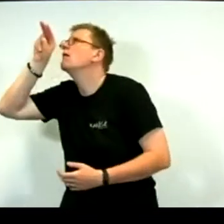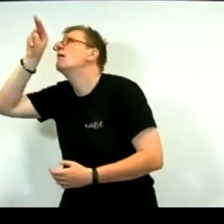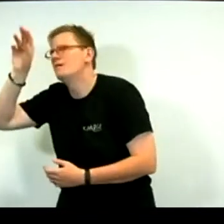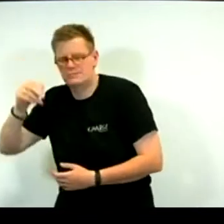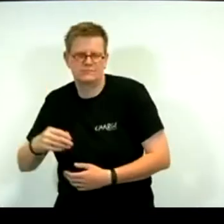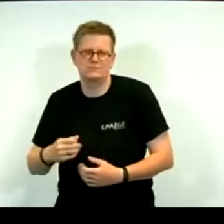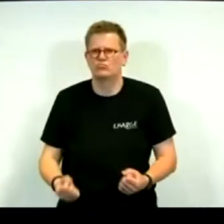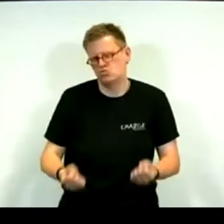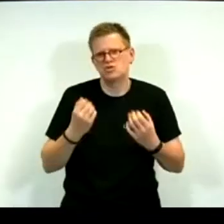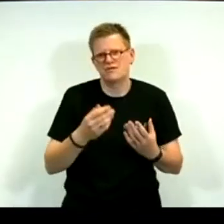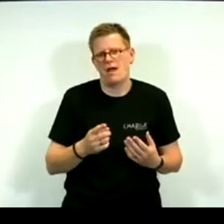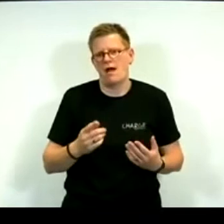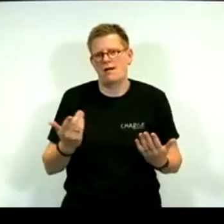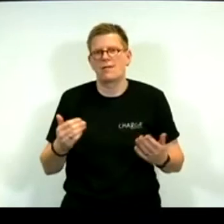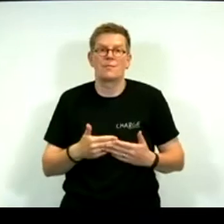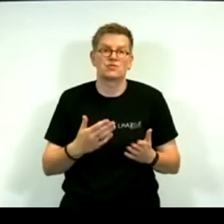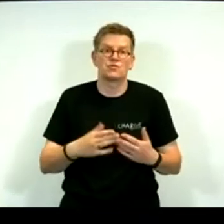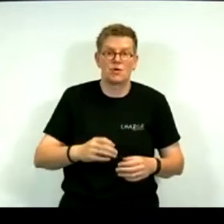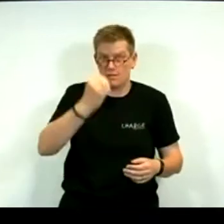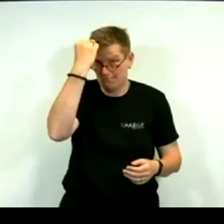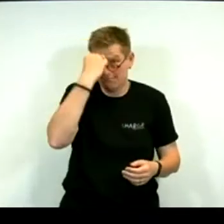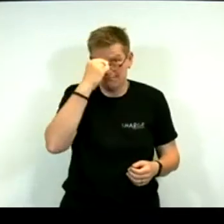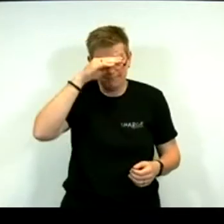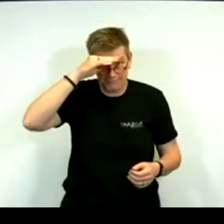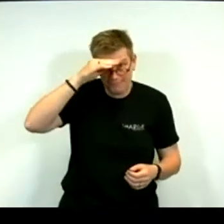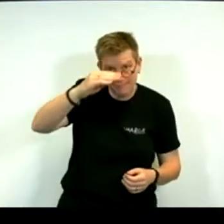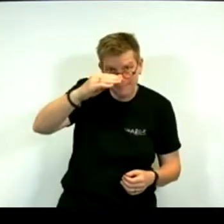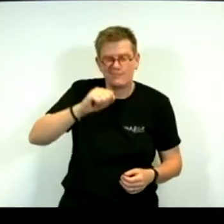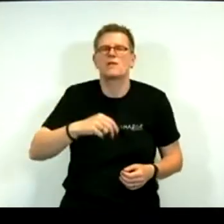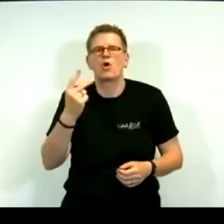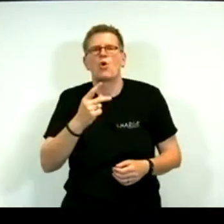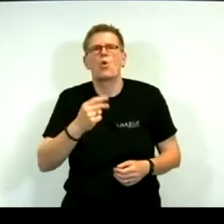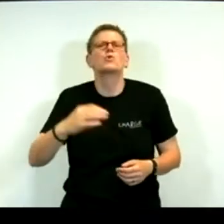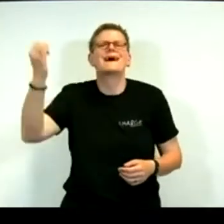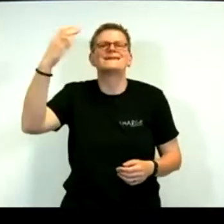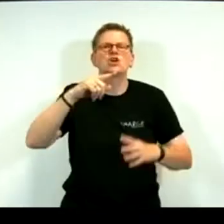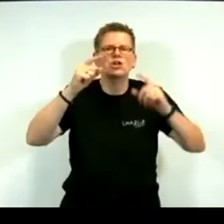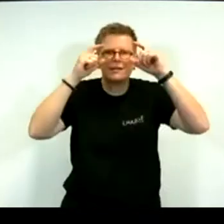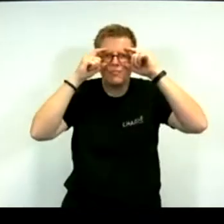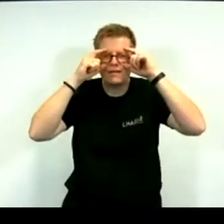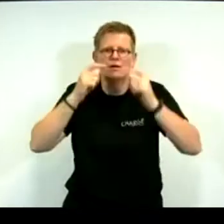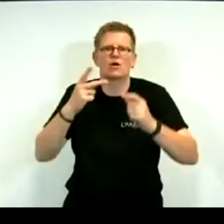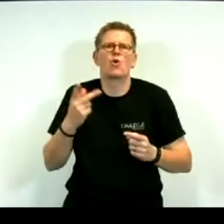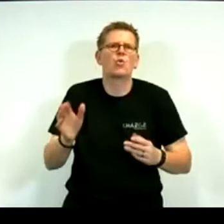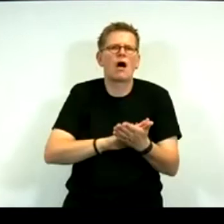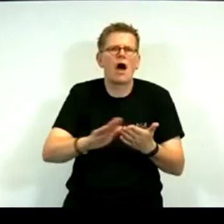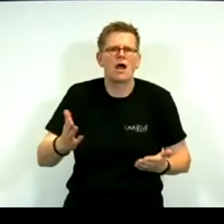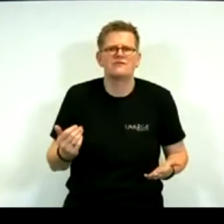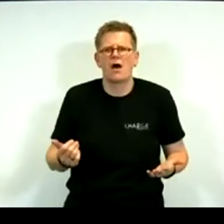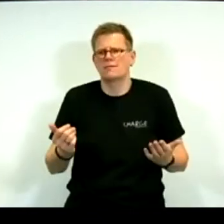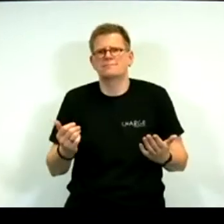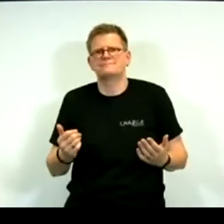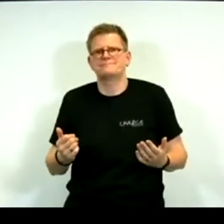a visor or dark glasses, or you can just keep them away from the direct sun, it's not a